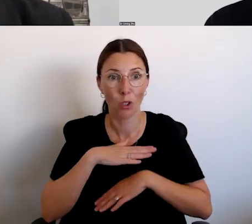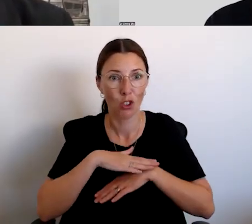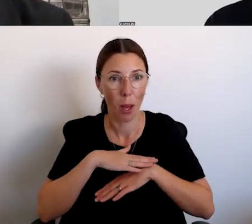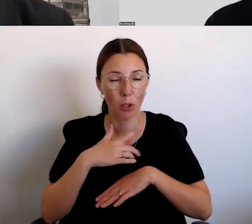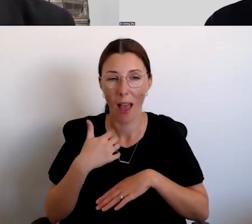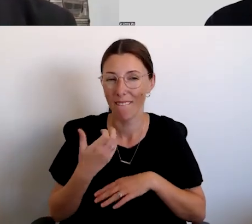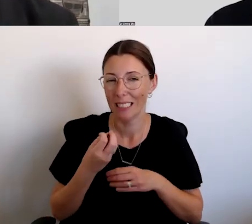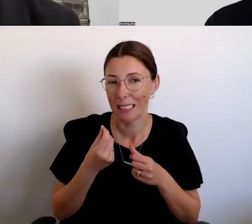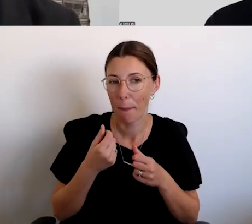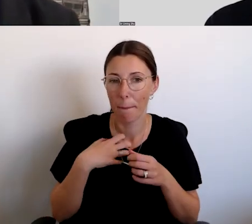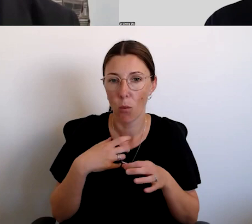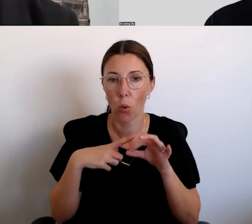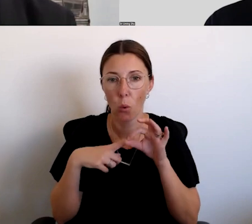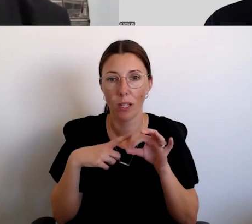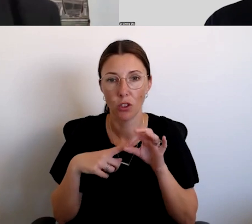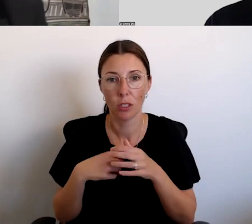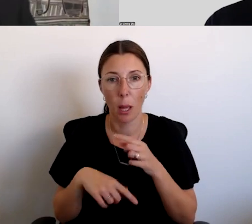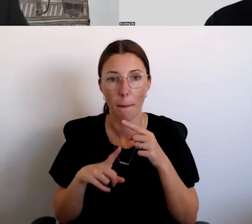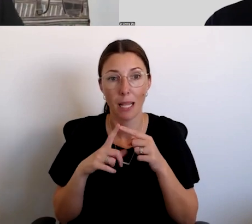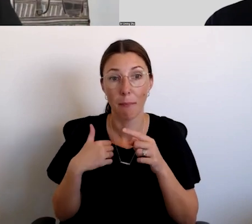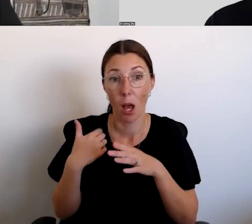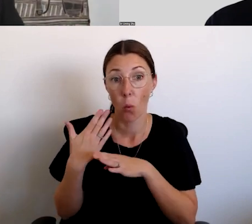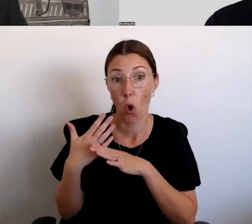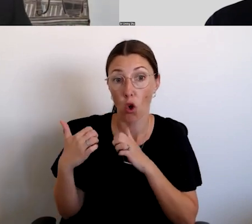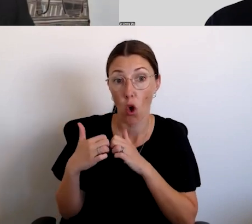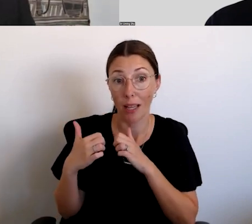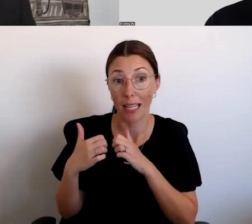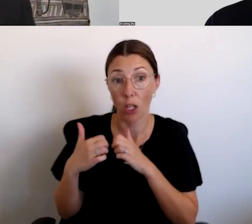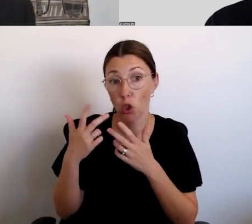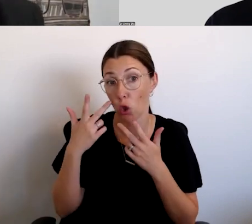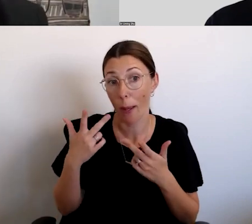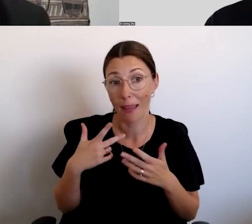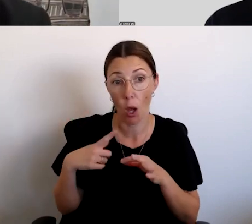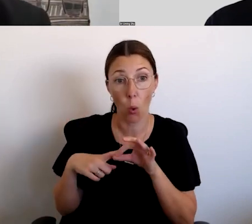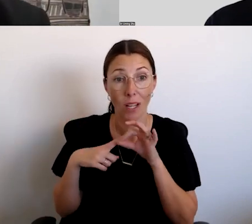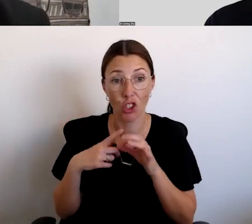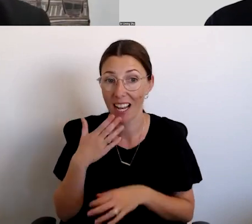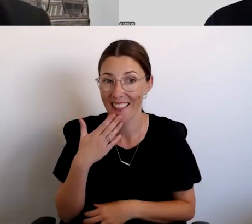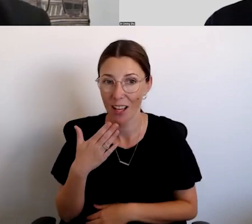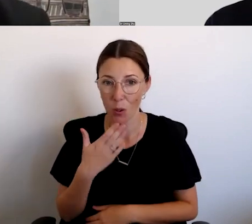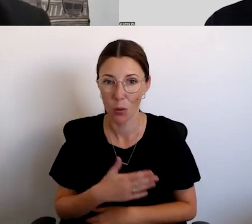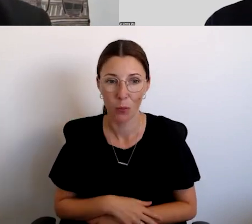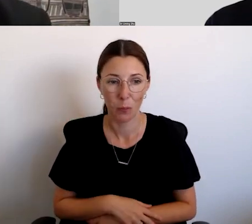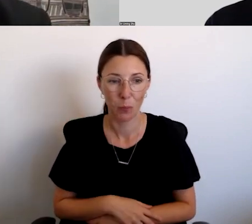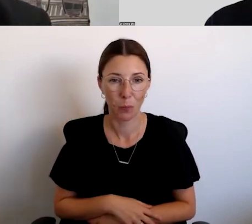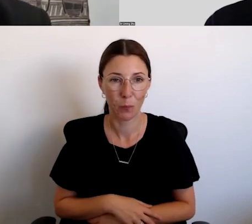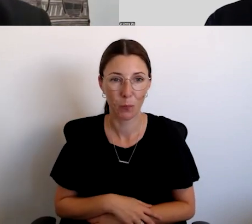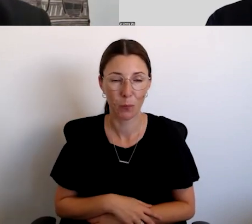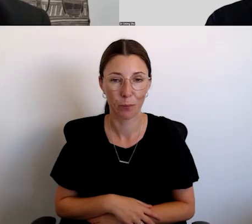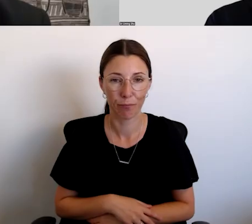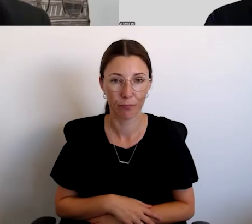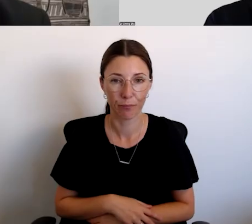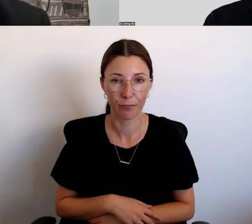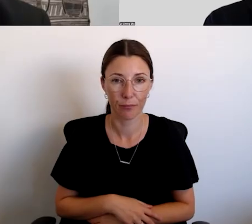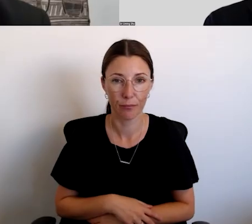more questions as well. Oh, and my colleague's just pointing one out to me now. Thank you very much. Right, let me just find this